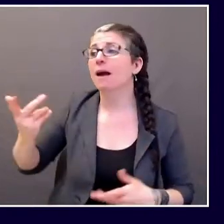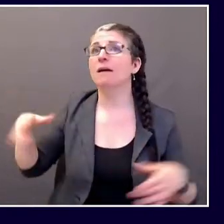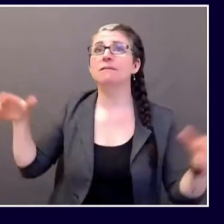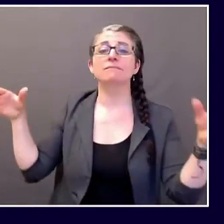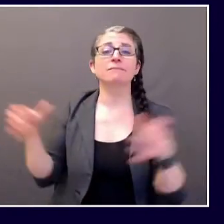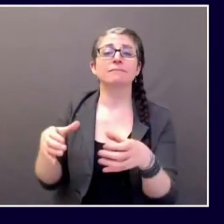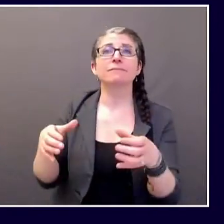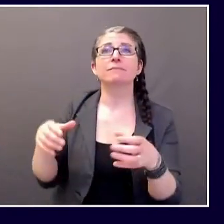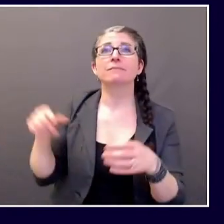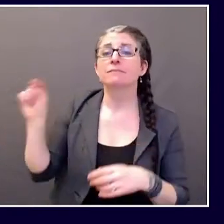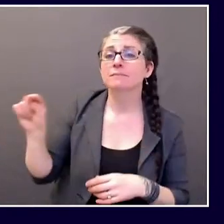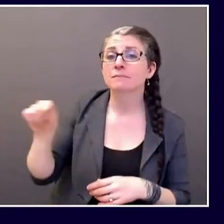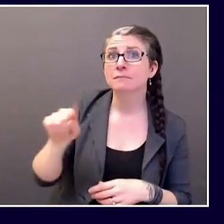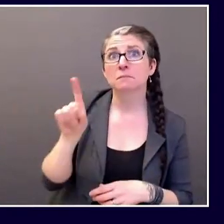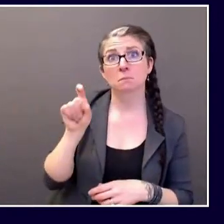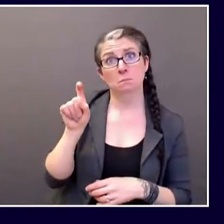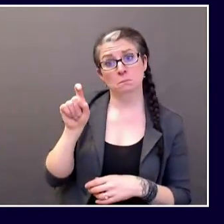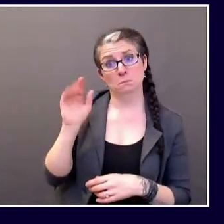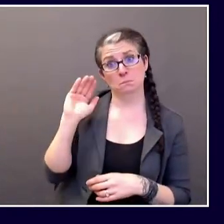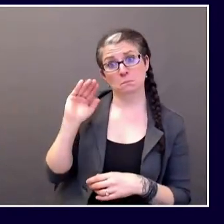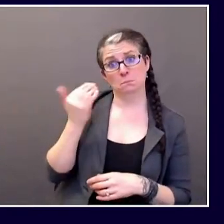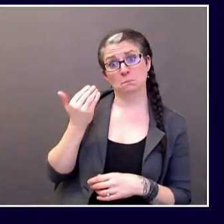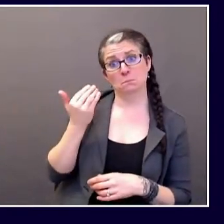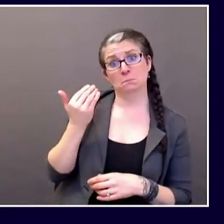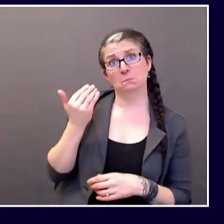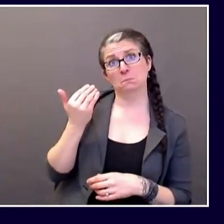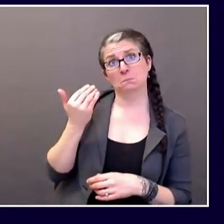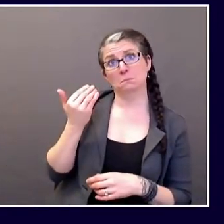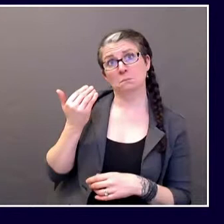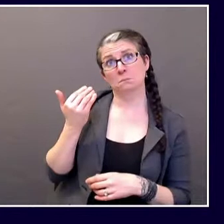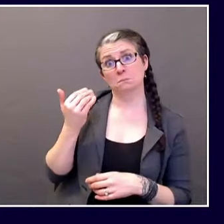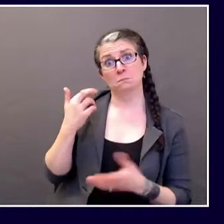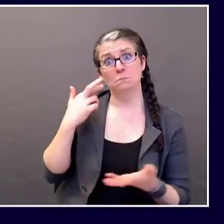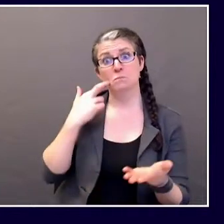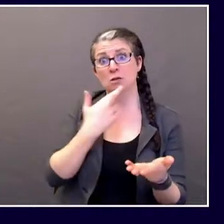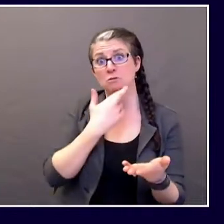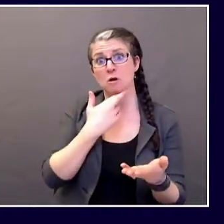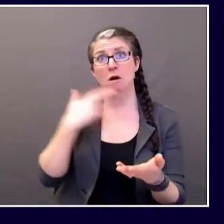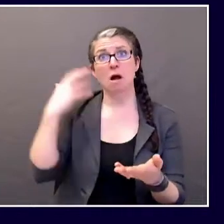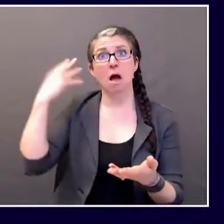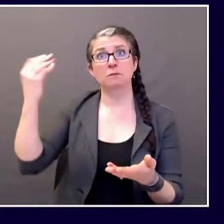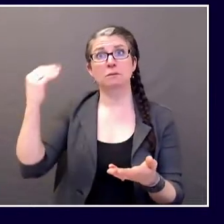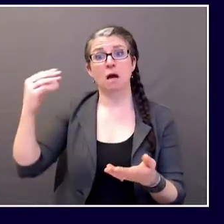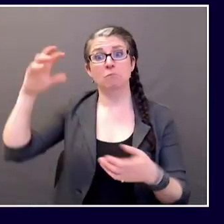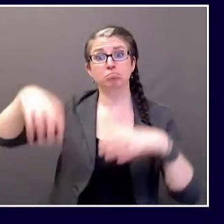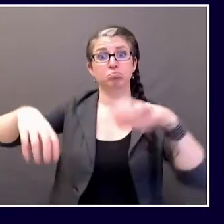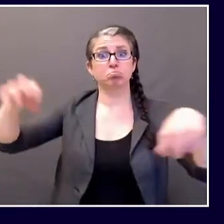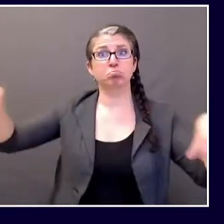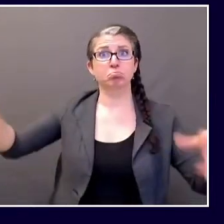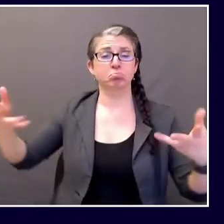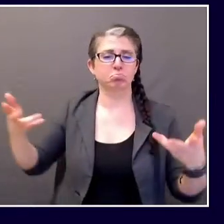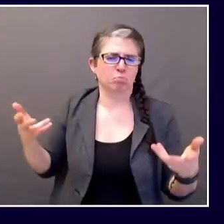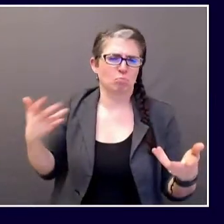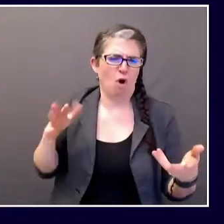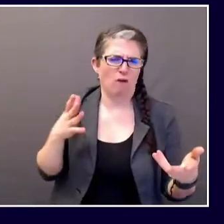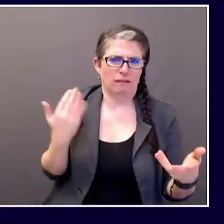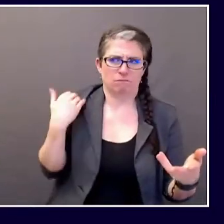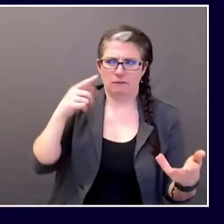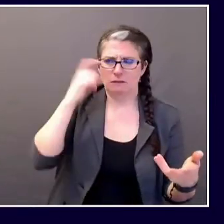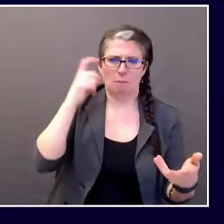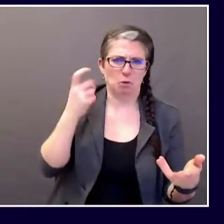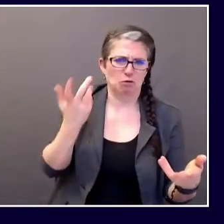like. Is there any guidance coming from the state about how that could be different this summer than it was last